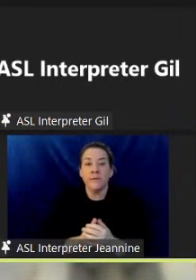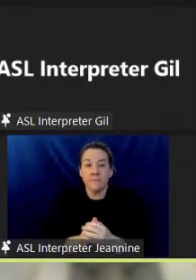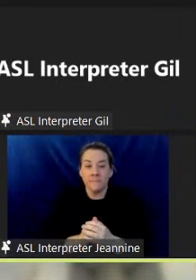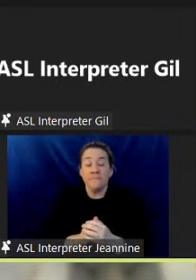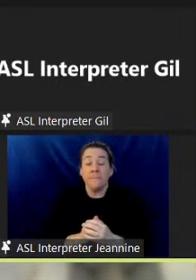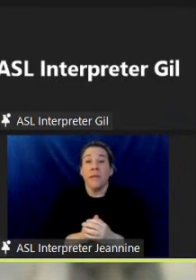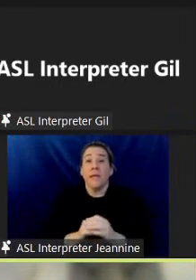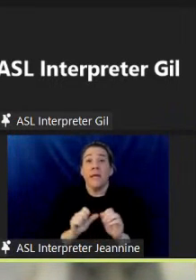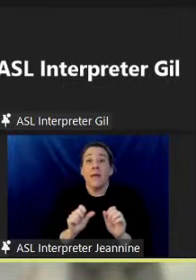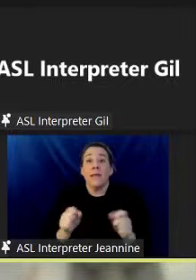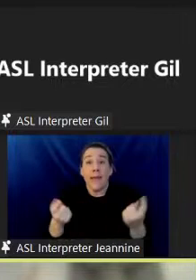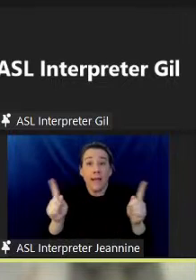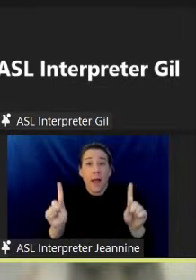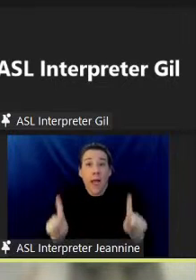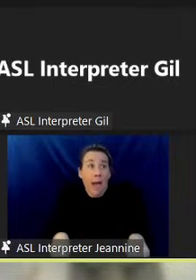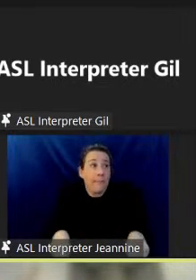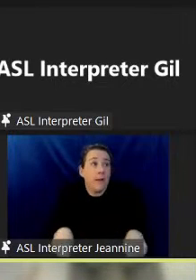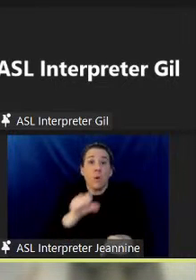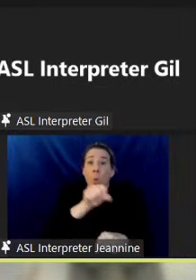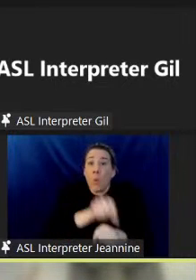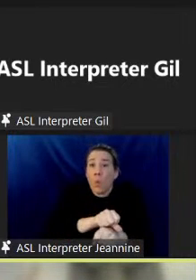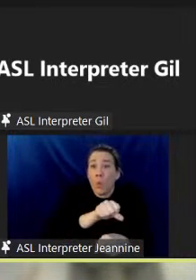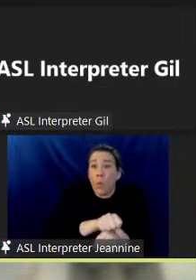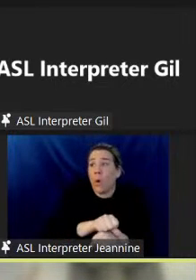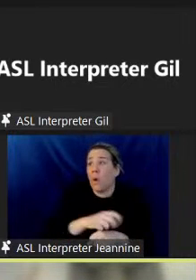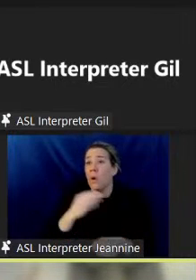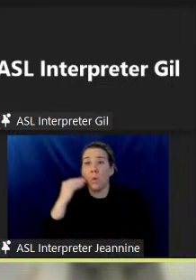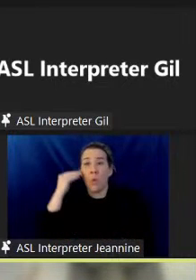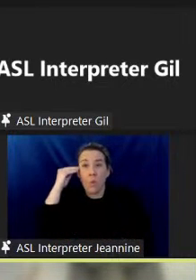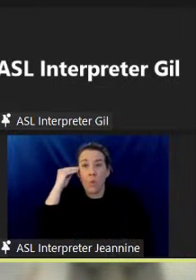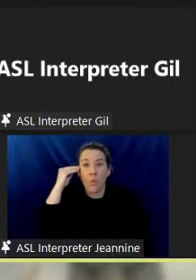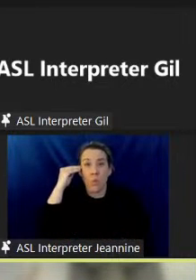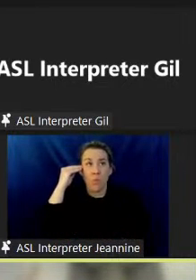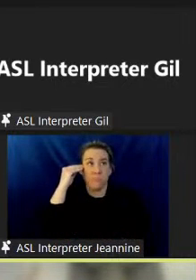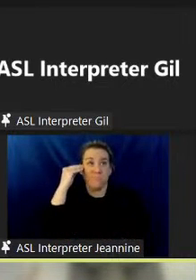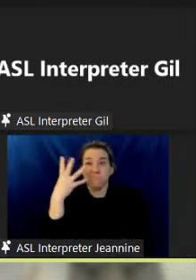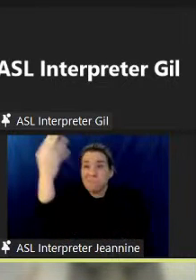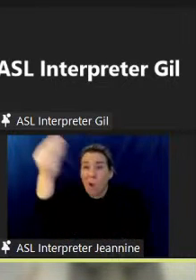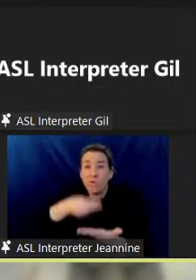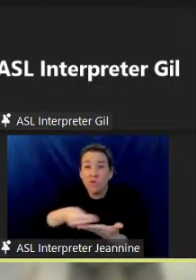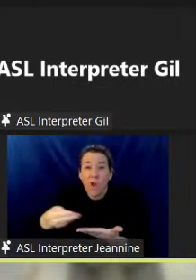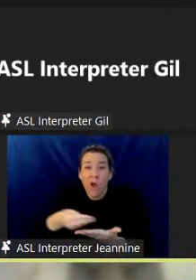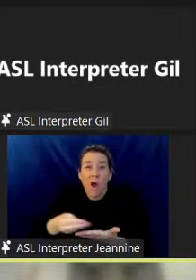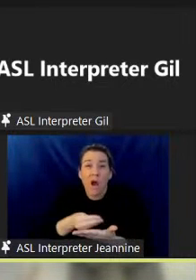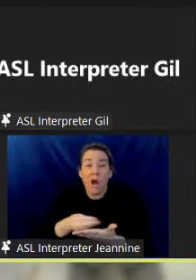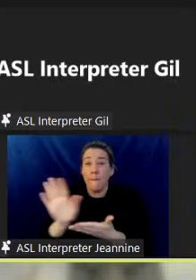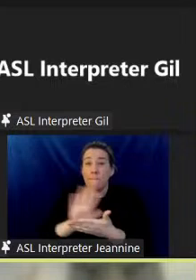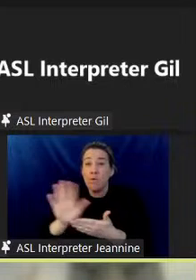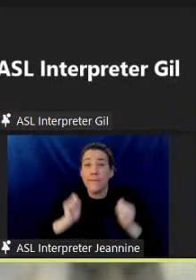whether you're at work, at home, at a shopping center, movie theater, wherever you are. There's